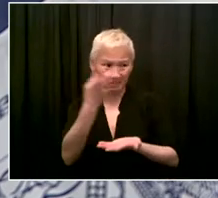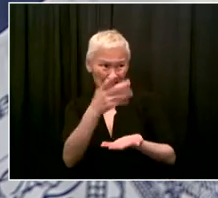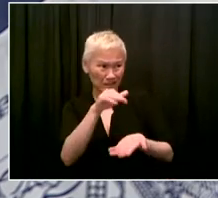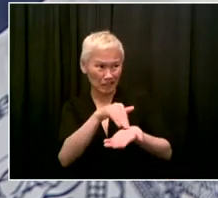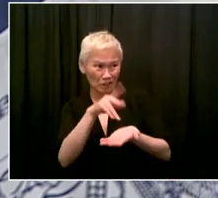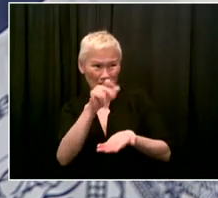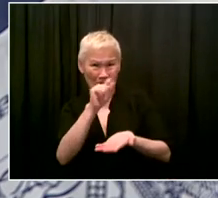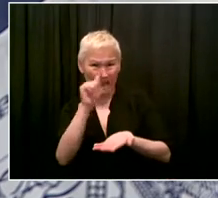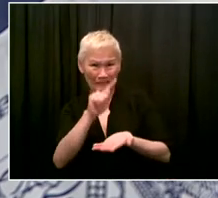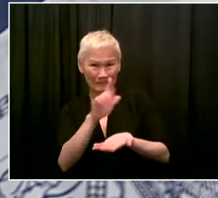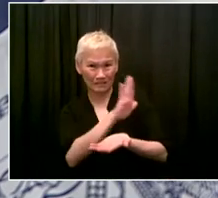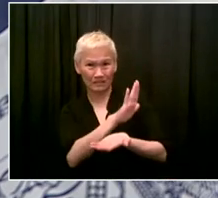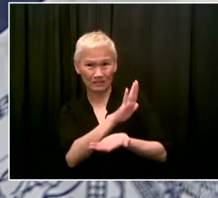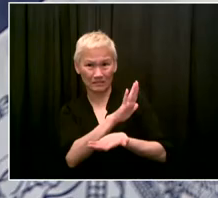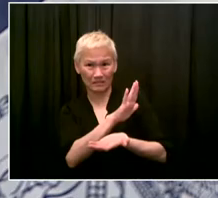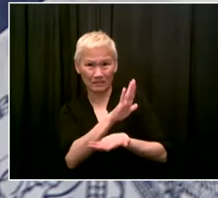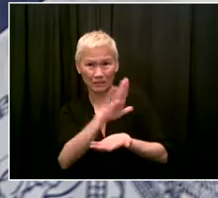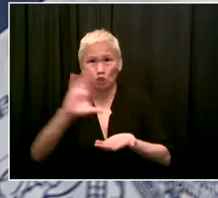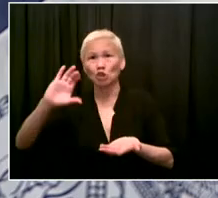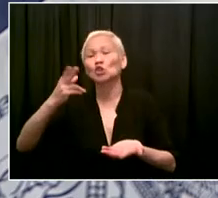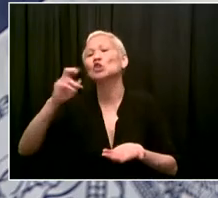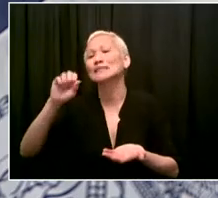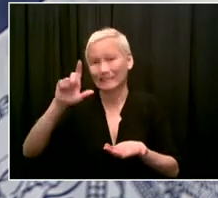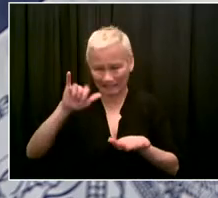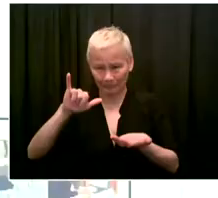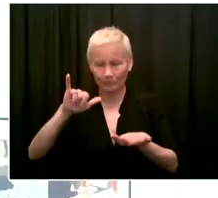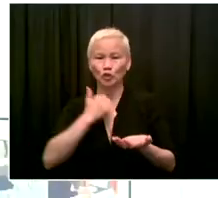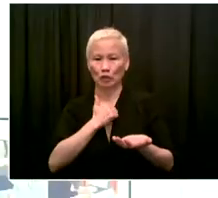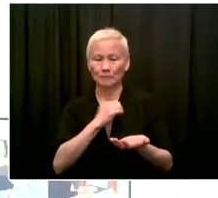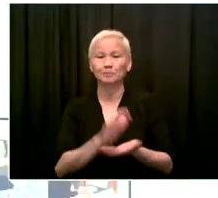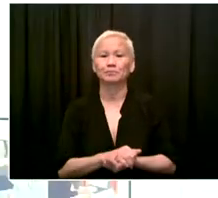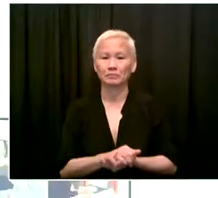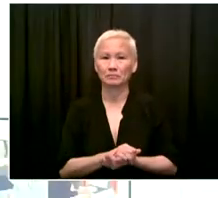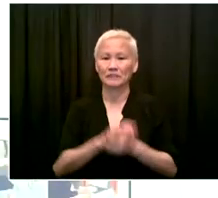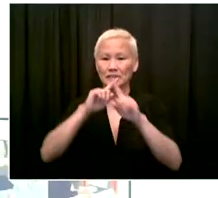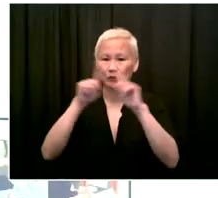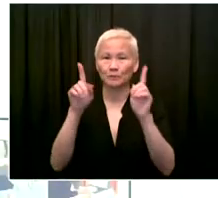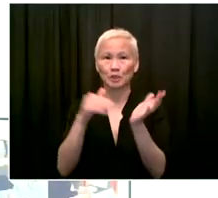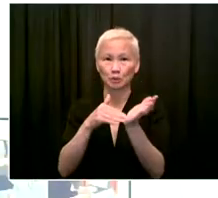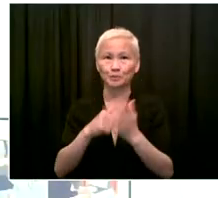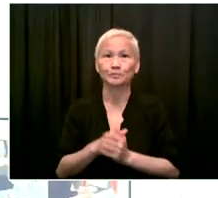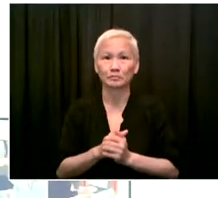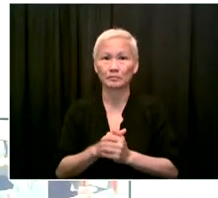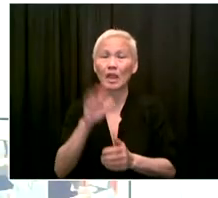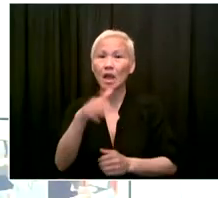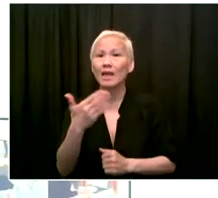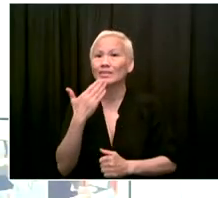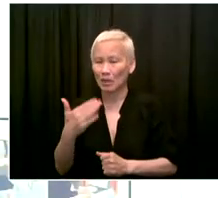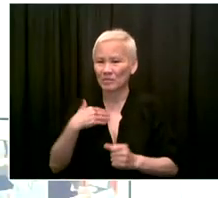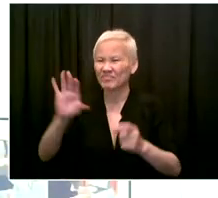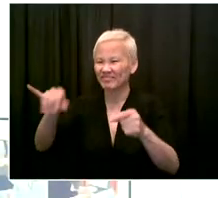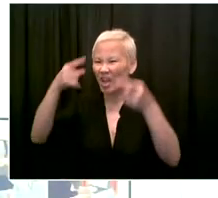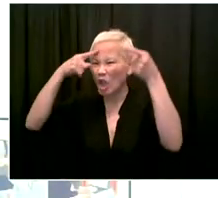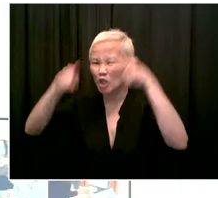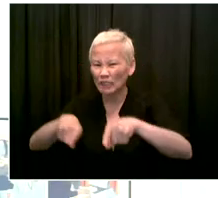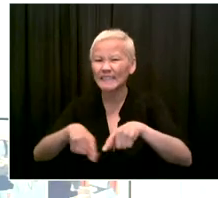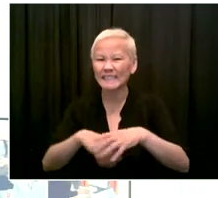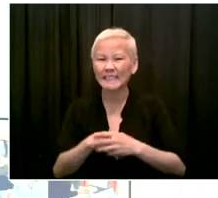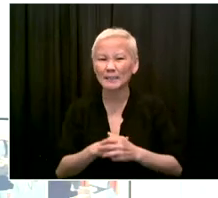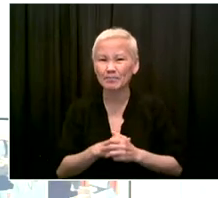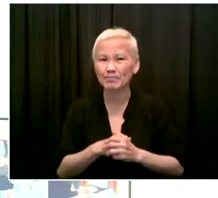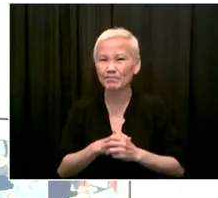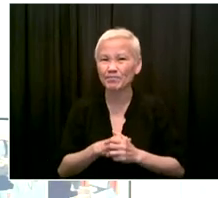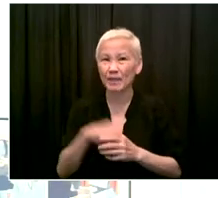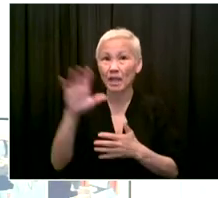Thank you, Mr. Mayor. And I agree with you. The key point is that vaccination is critically important